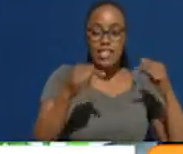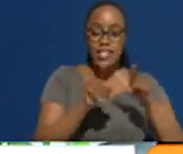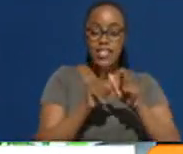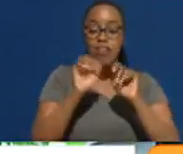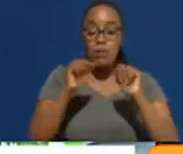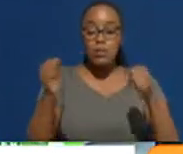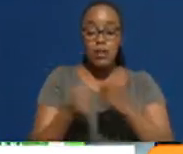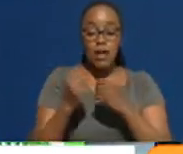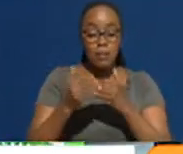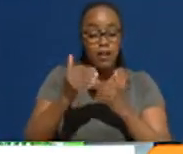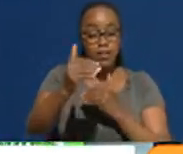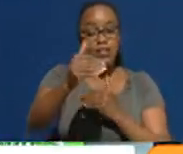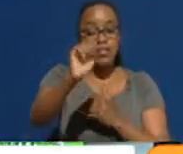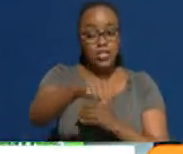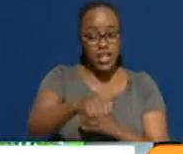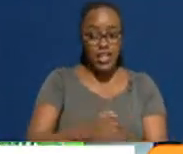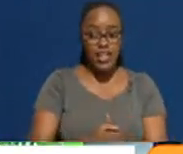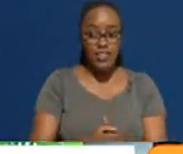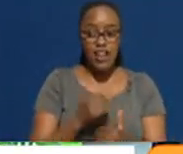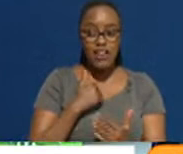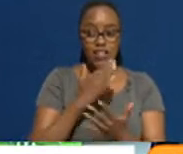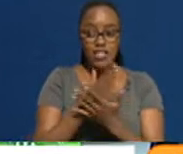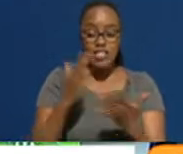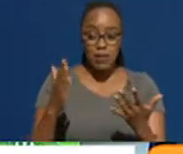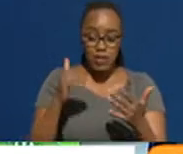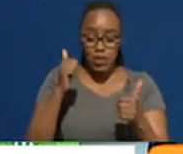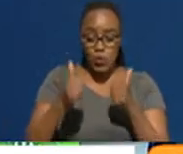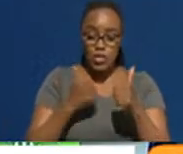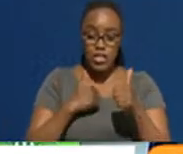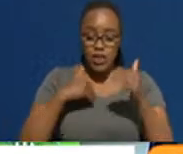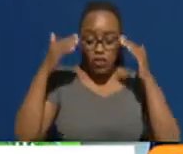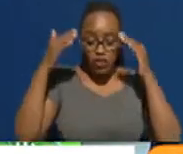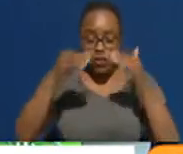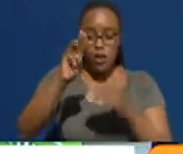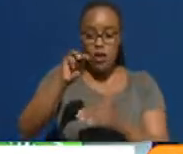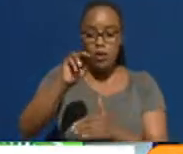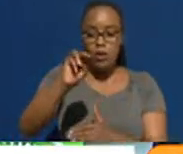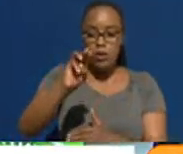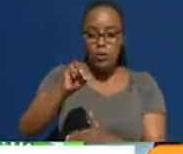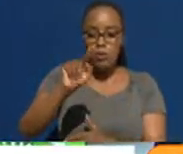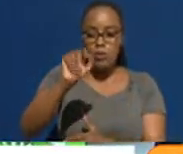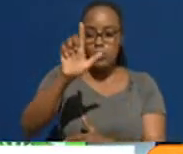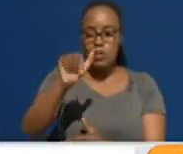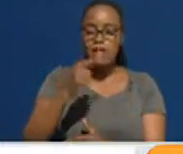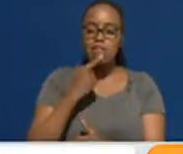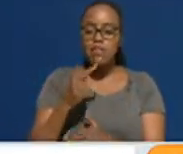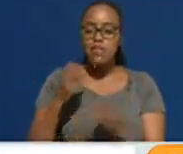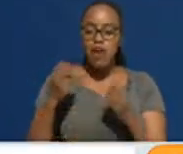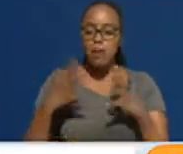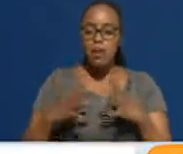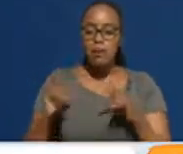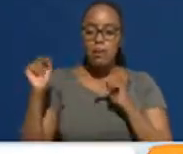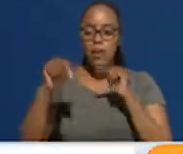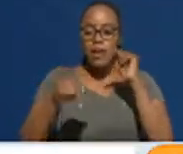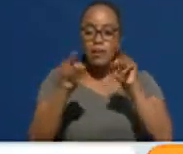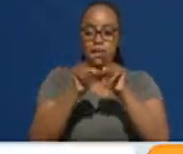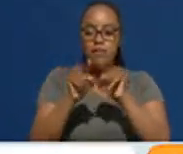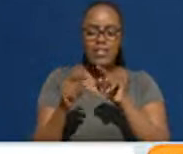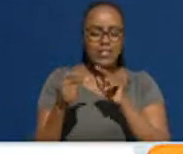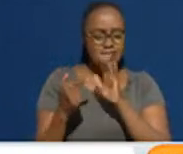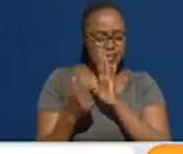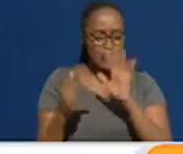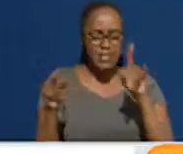may happen in the days to come, Sakaja. There's something Mutula alluded to when I think he just spoke about the turnout. Huh? It all speaks to the same